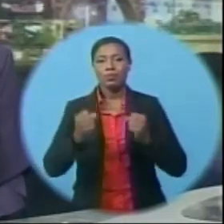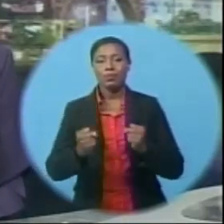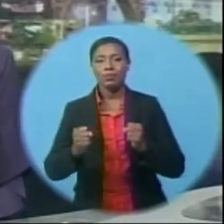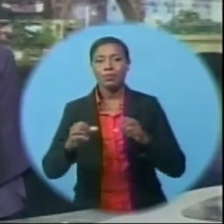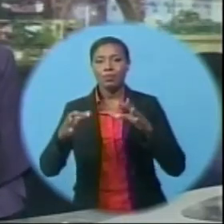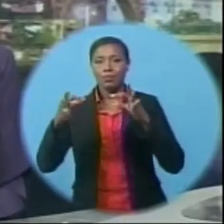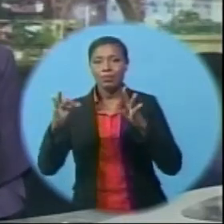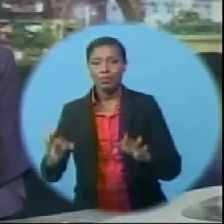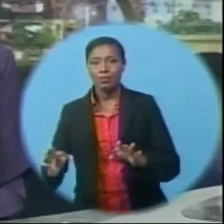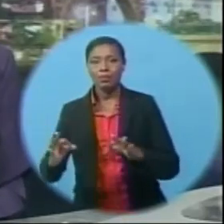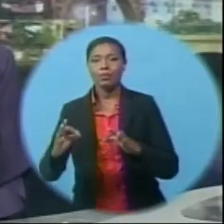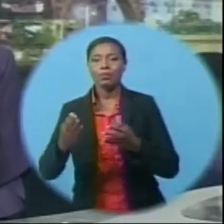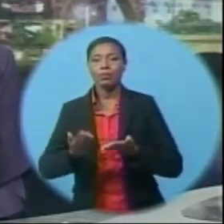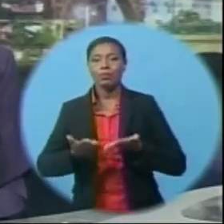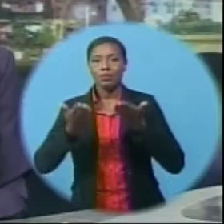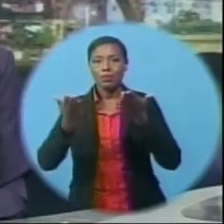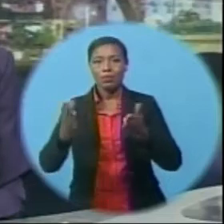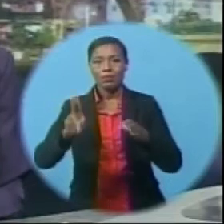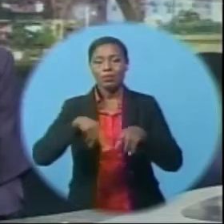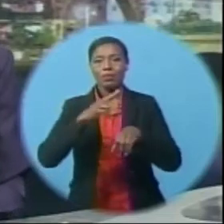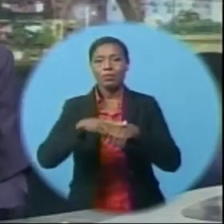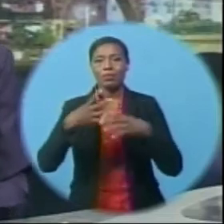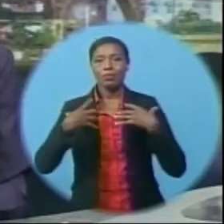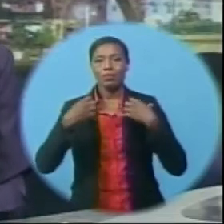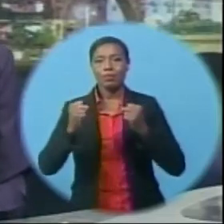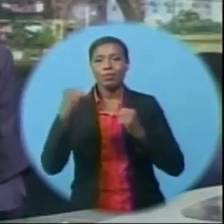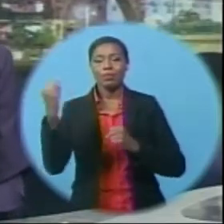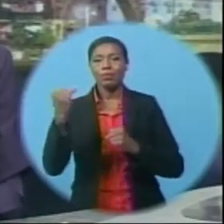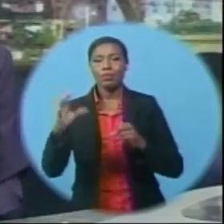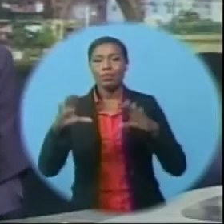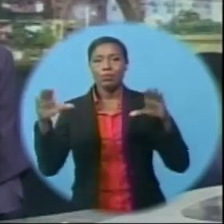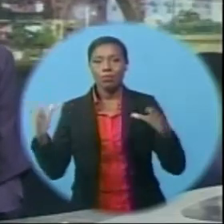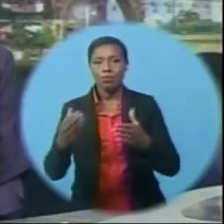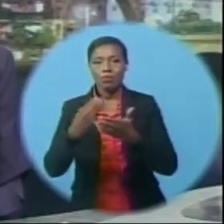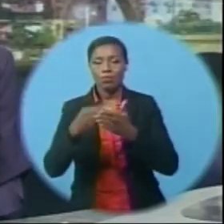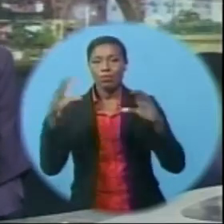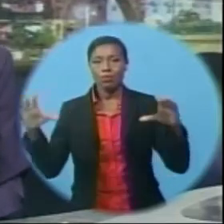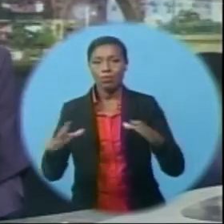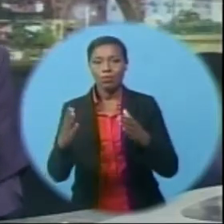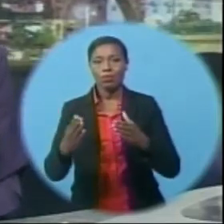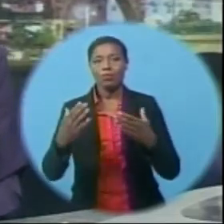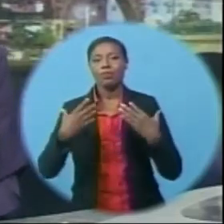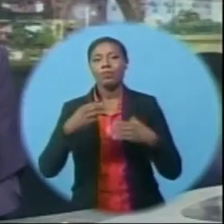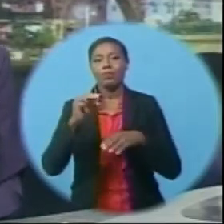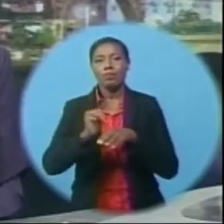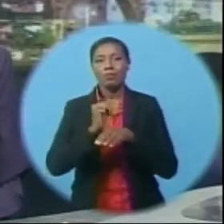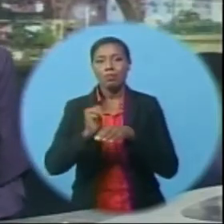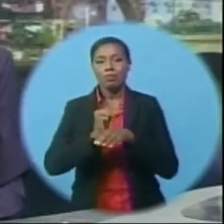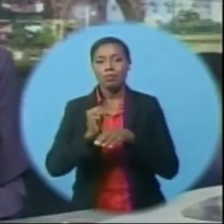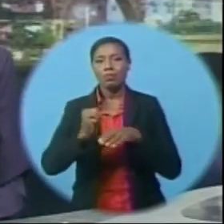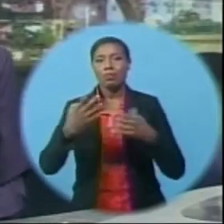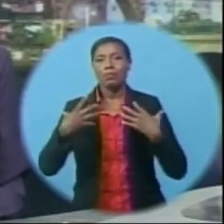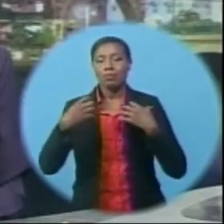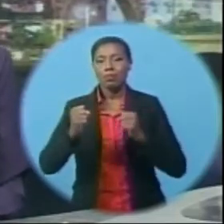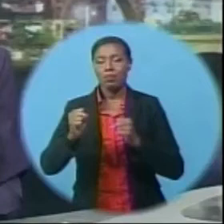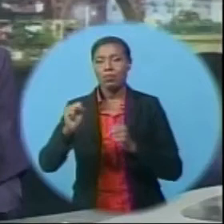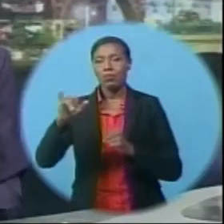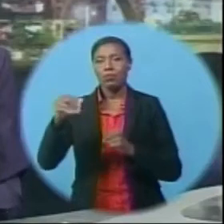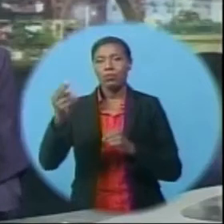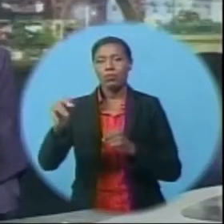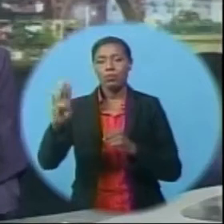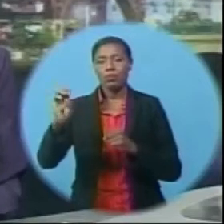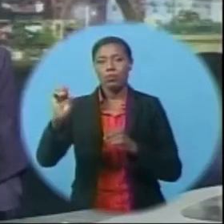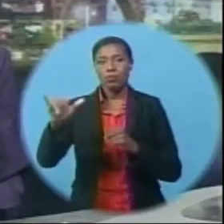proposal for a national health insurance fund. But Health Minister John Boyce says while it has been presented to the Subcommittee on